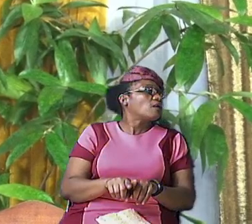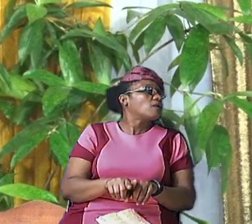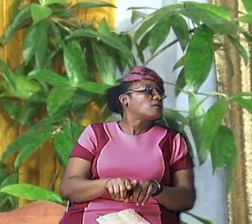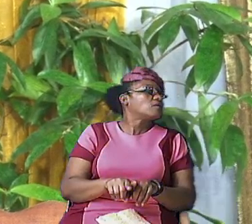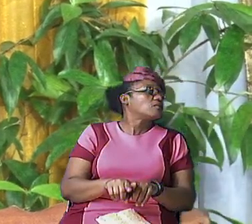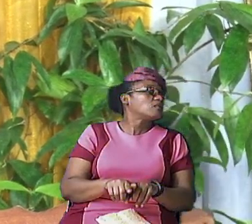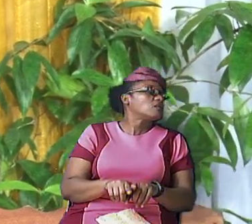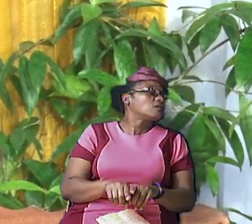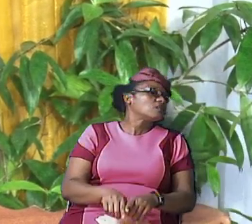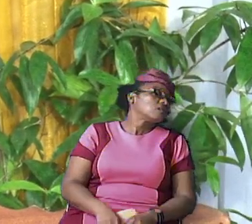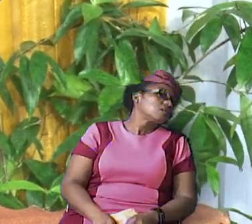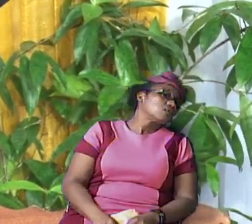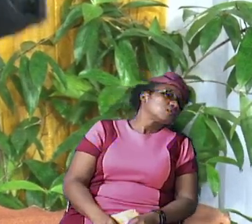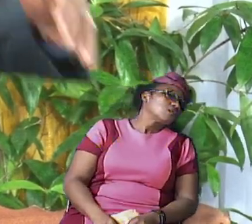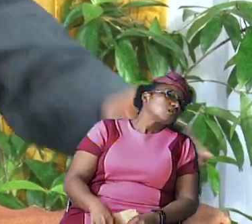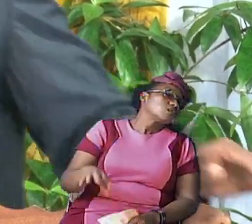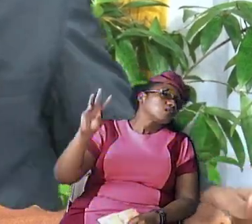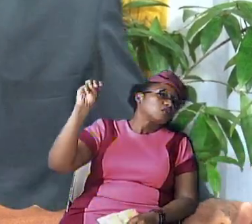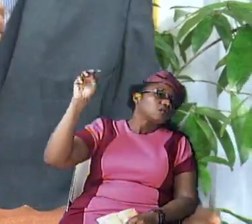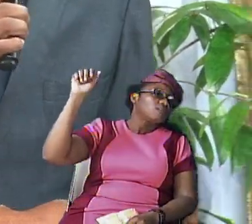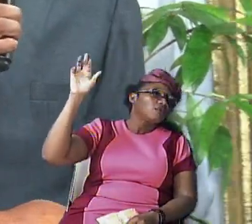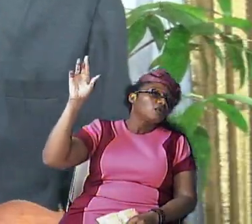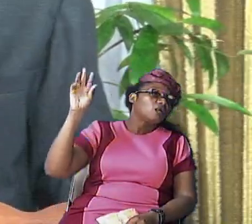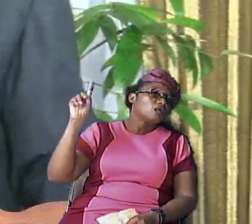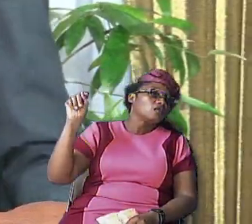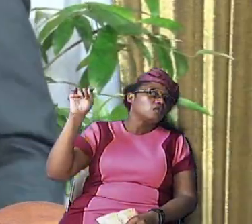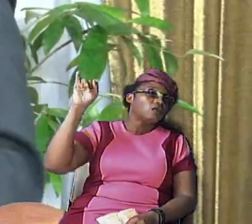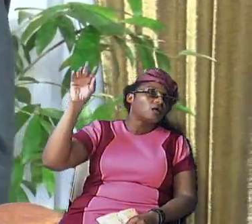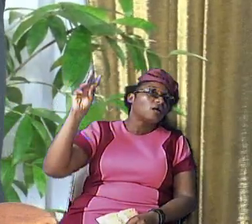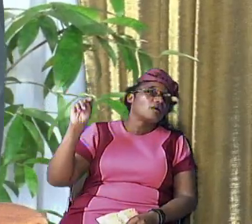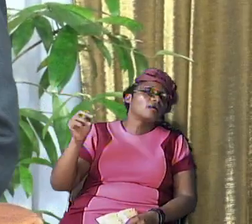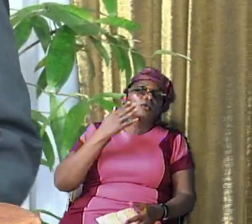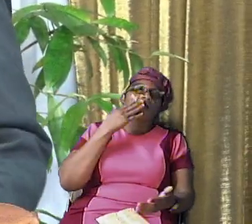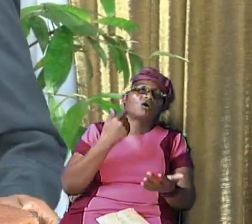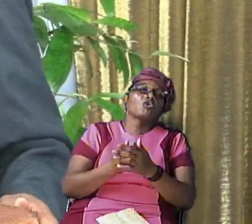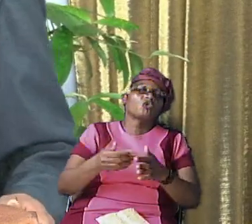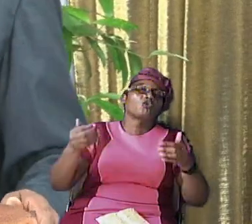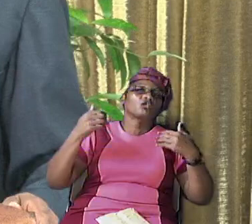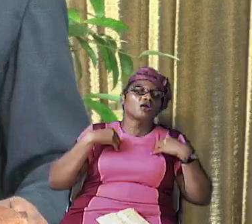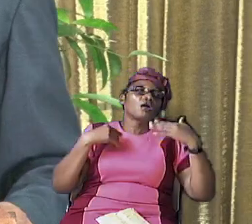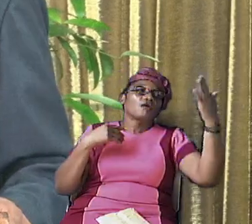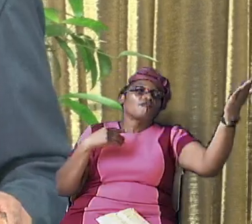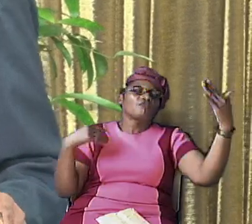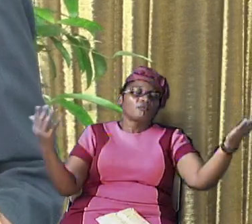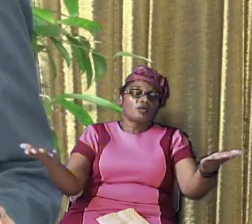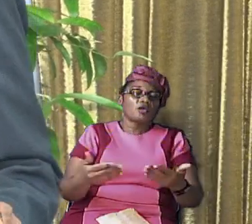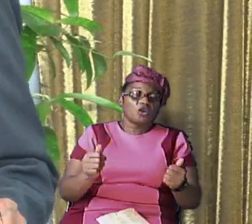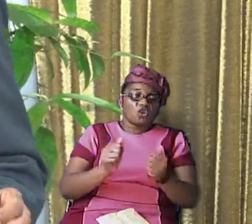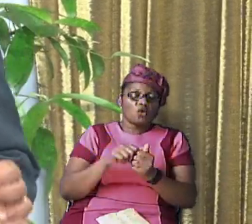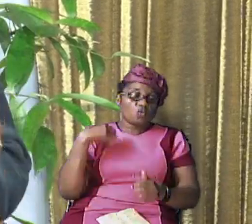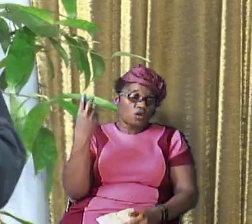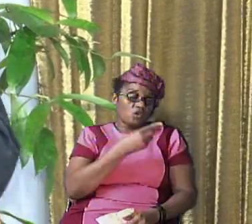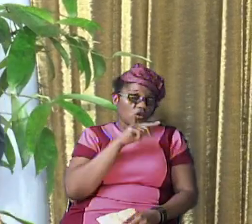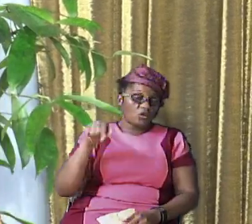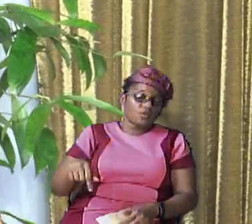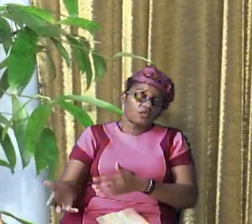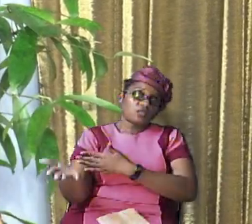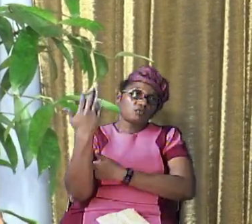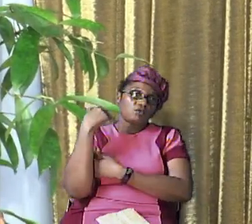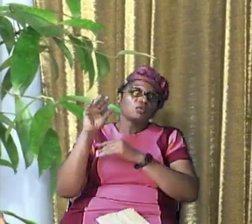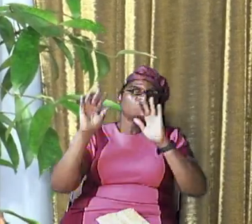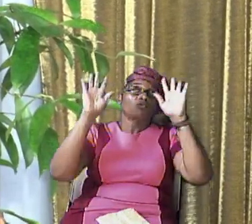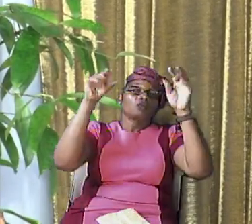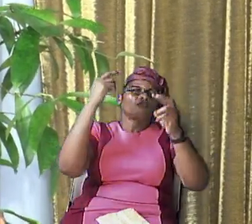God bless you, sir. God bless you. Good to have you, amen, in the house with us this morning in the wonderful name